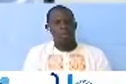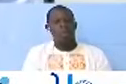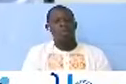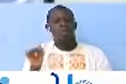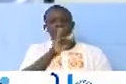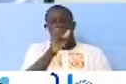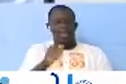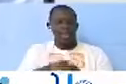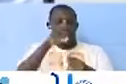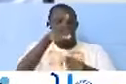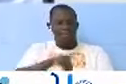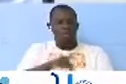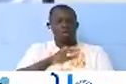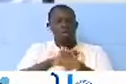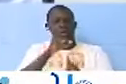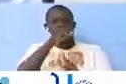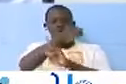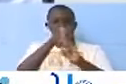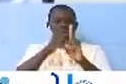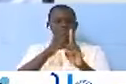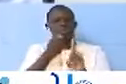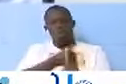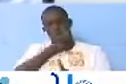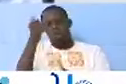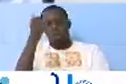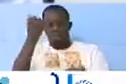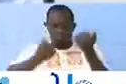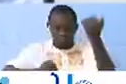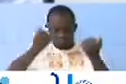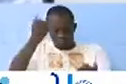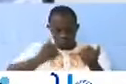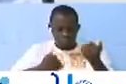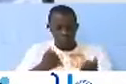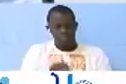Which is based on the conditions of those vehicles.